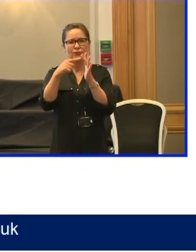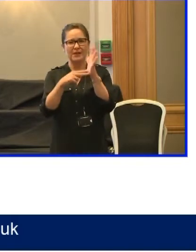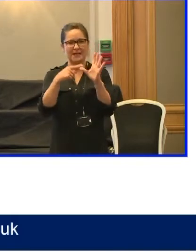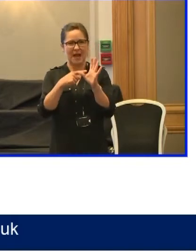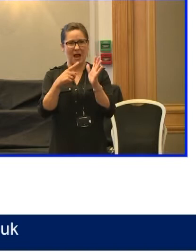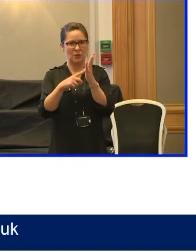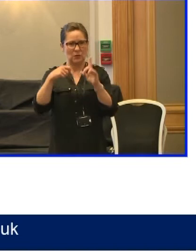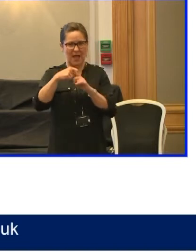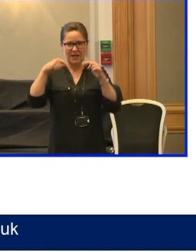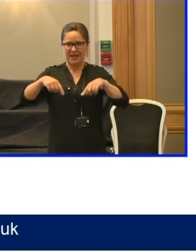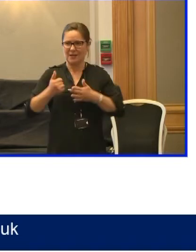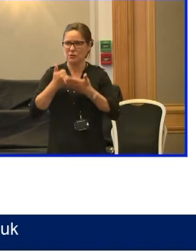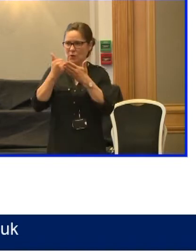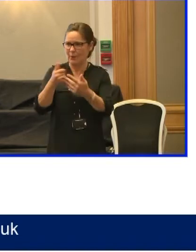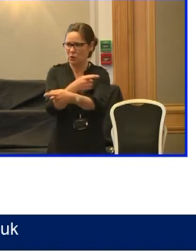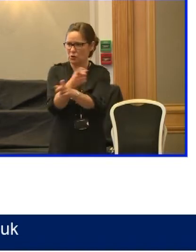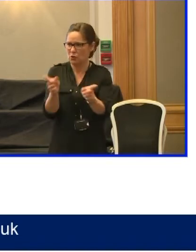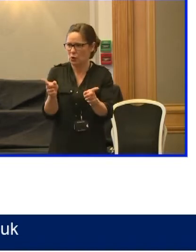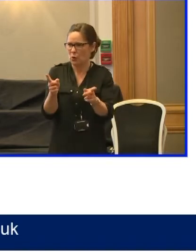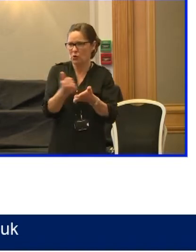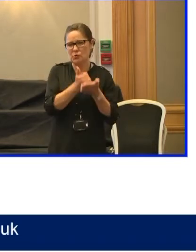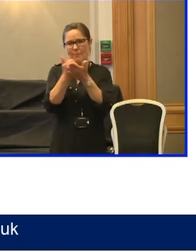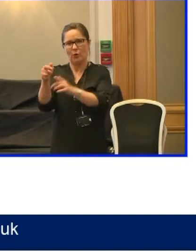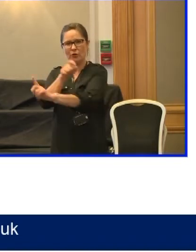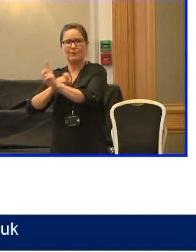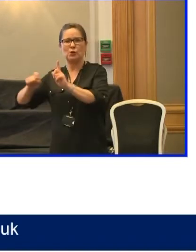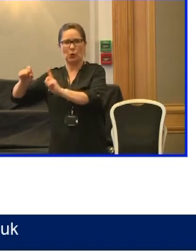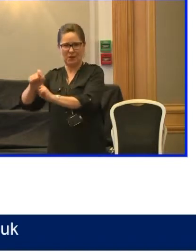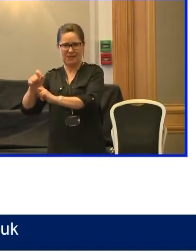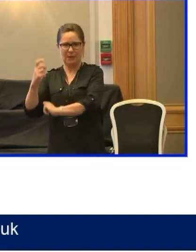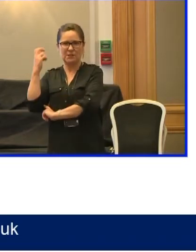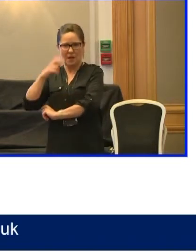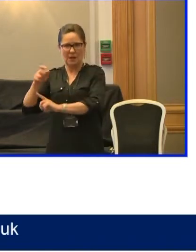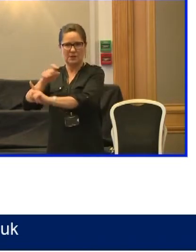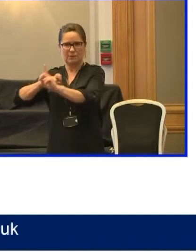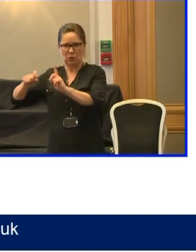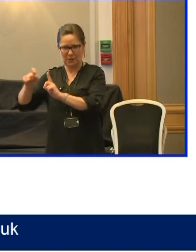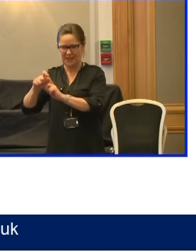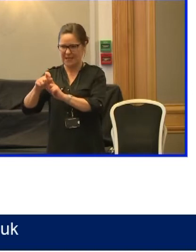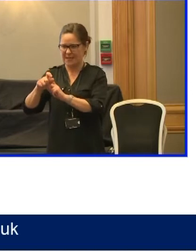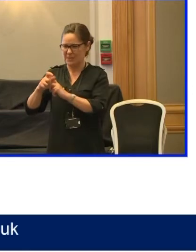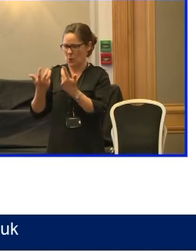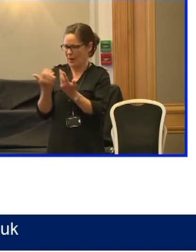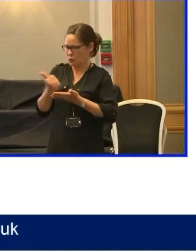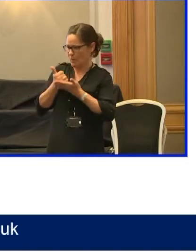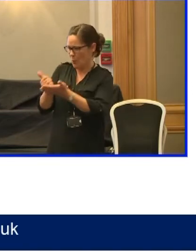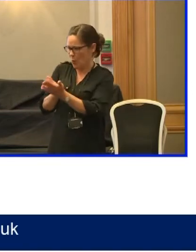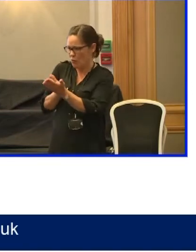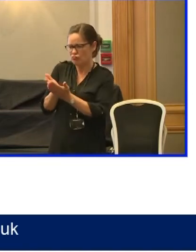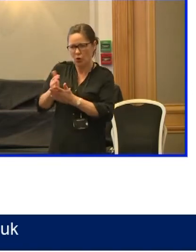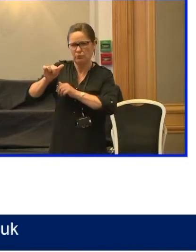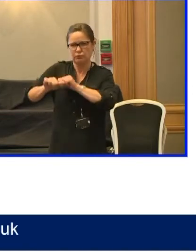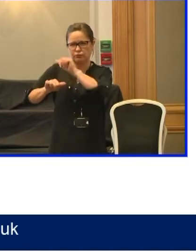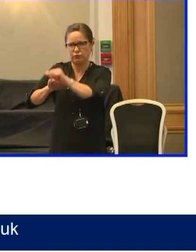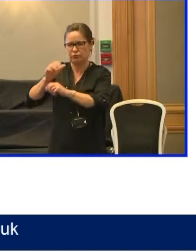to help you support the IRD community and the unique challenges around progressive sight loss. We